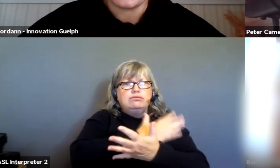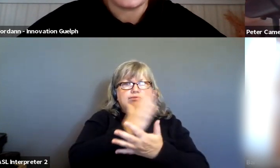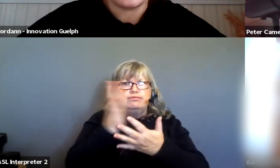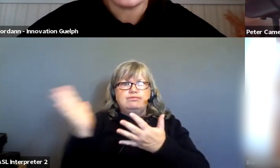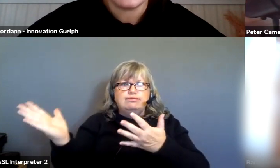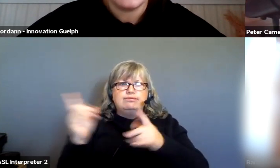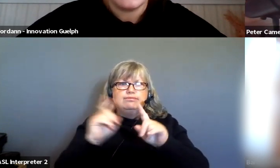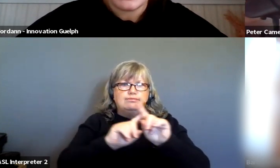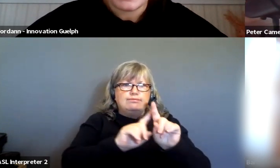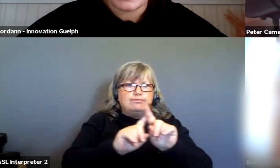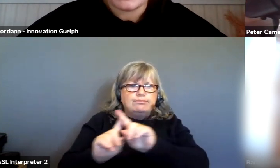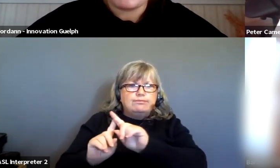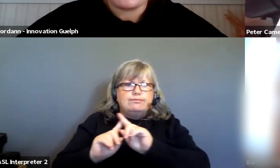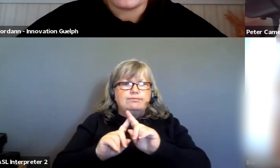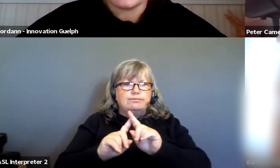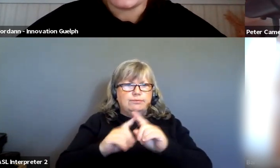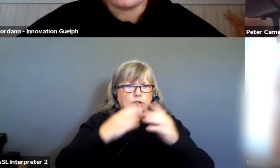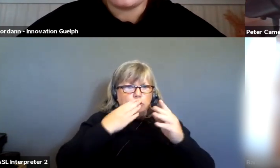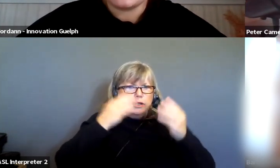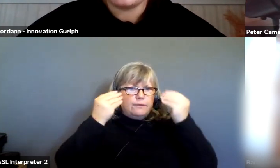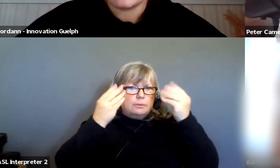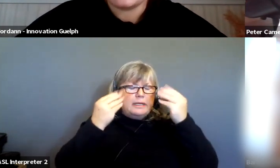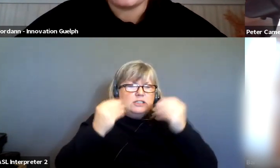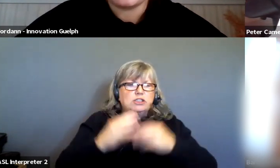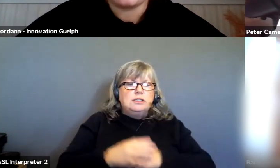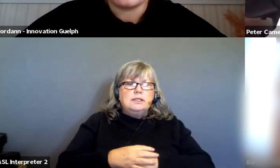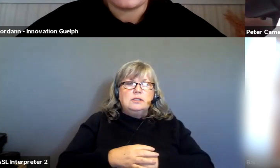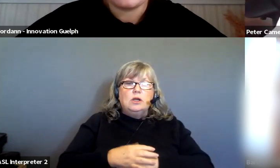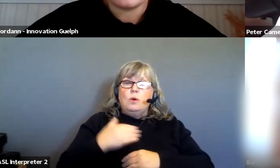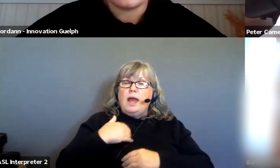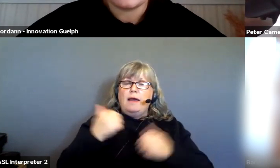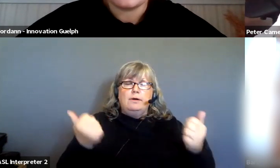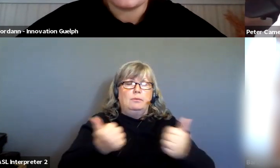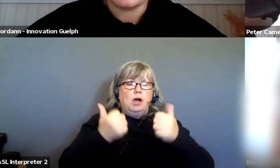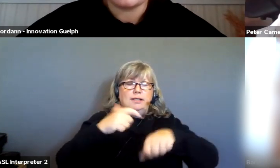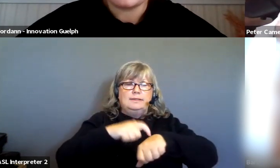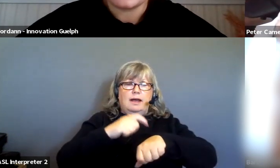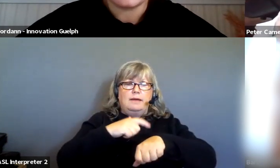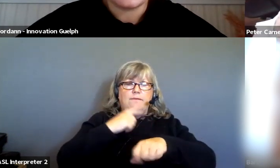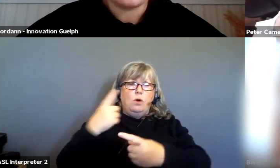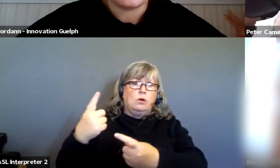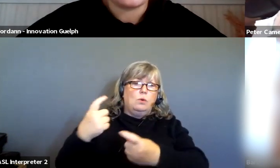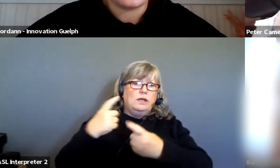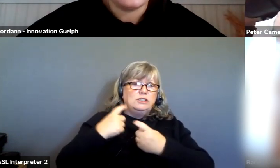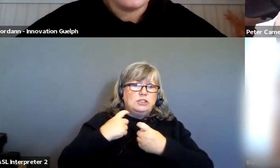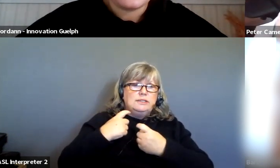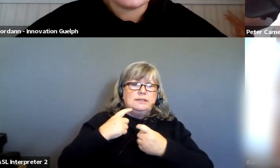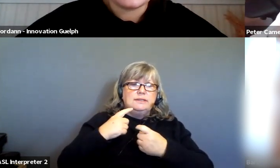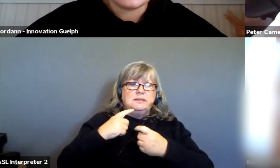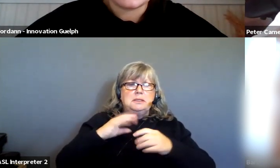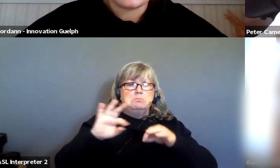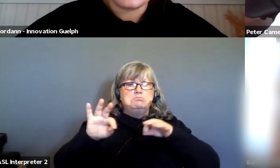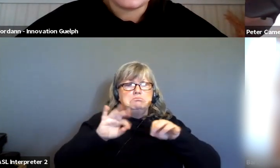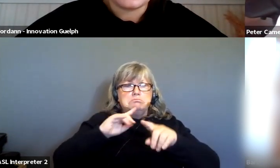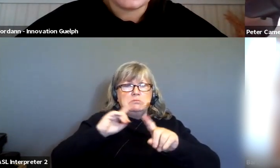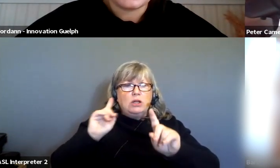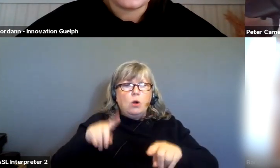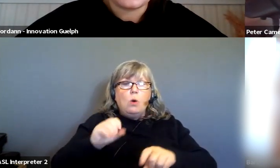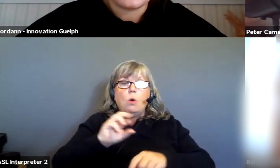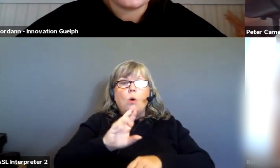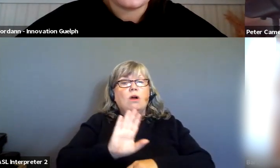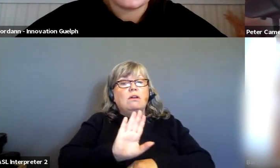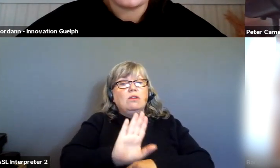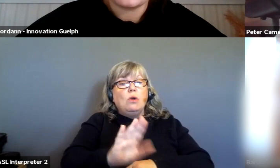very informative. We do have a lot of time for Q&A, or like Peter said, if anyone has an example